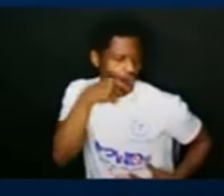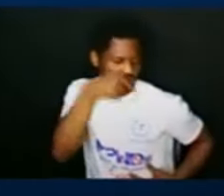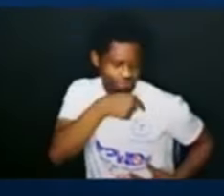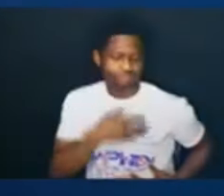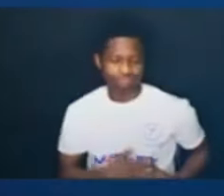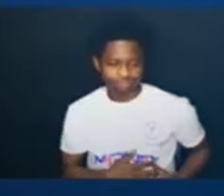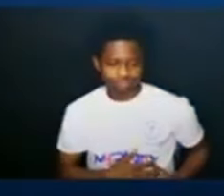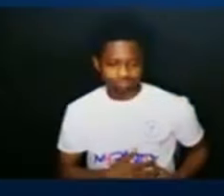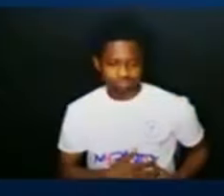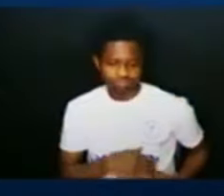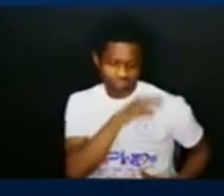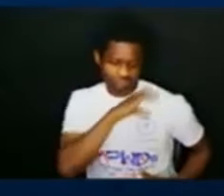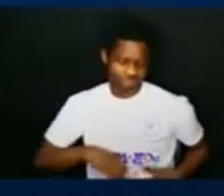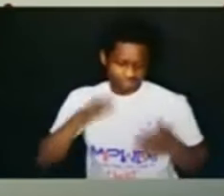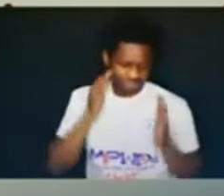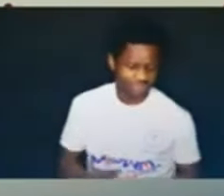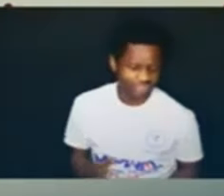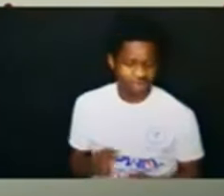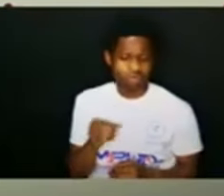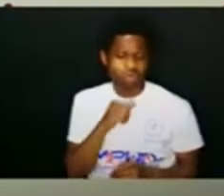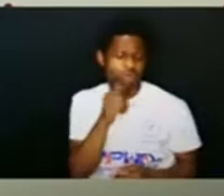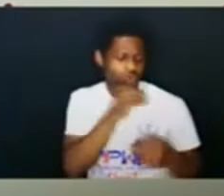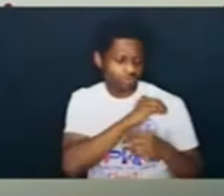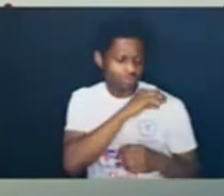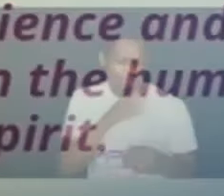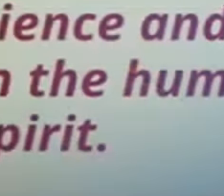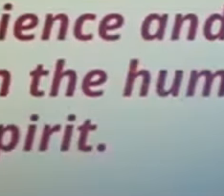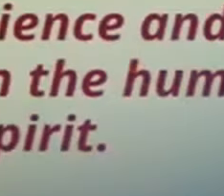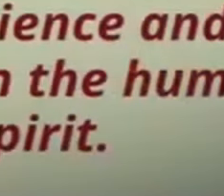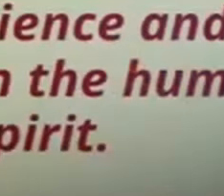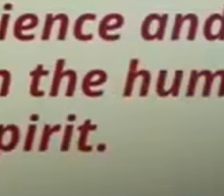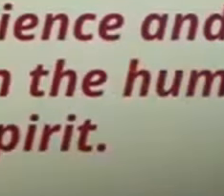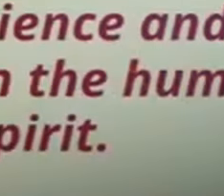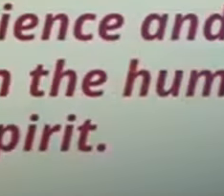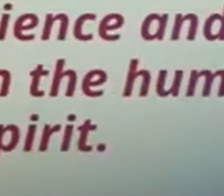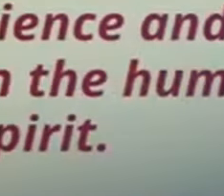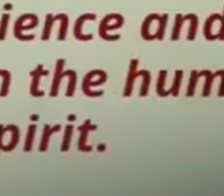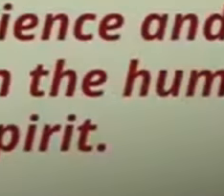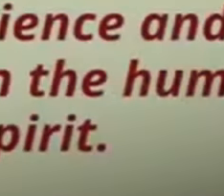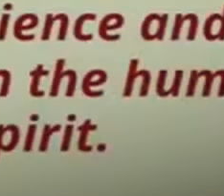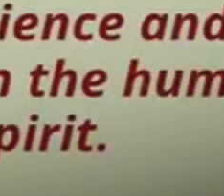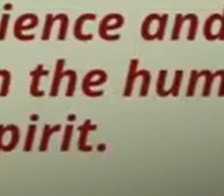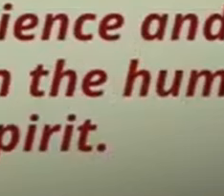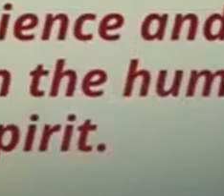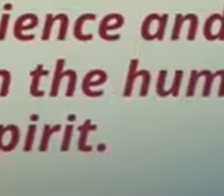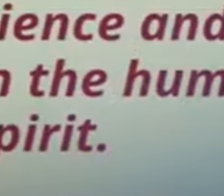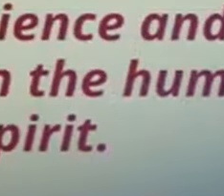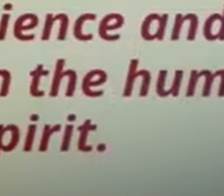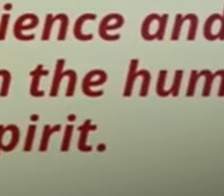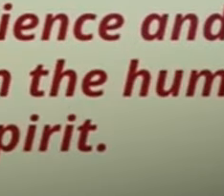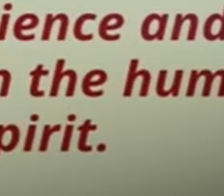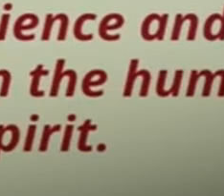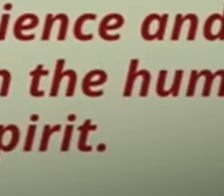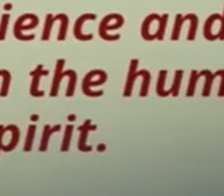ni honhom no emu. It is called conscience. Ni din ene ahonim. There's a light in every soul.